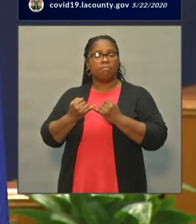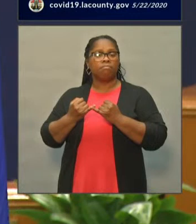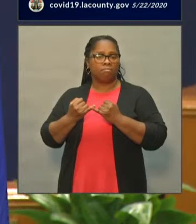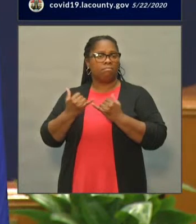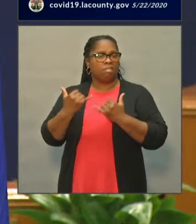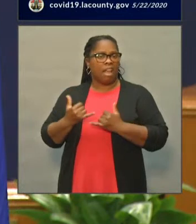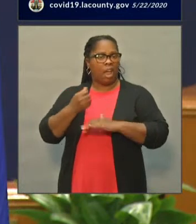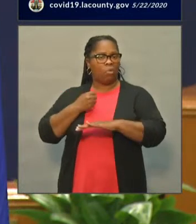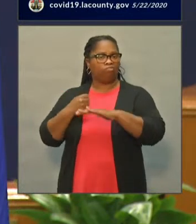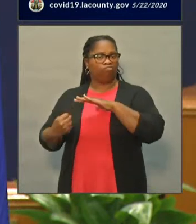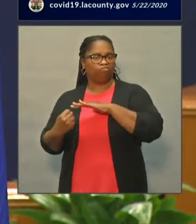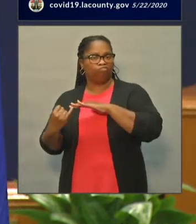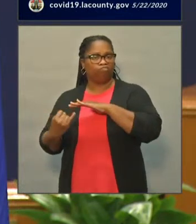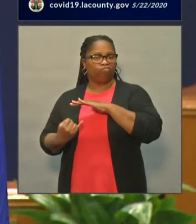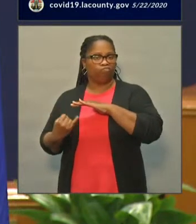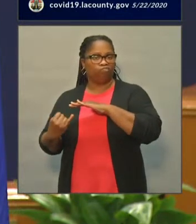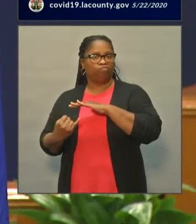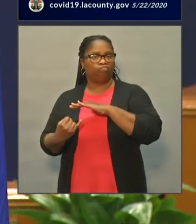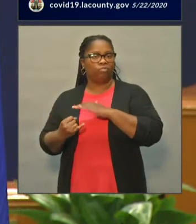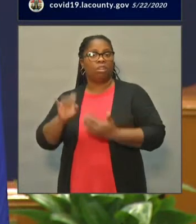in isolation, and